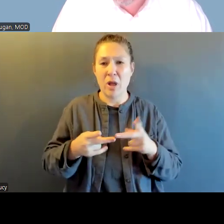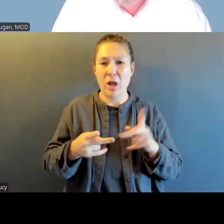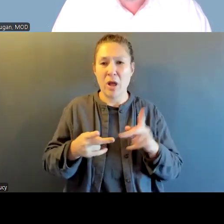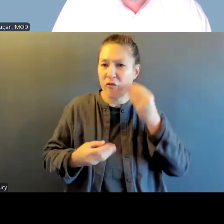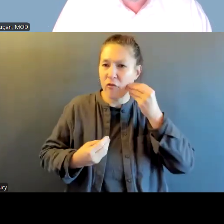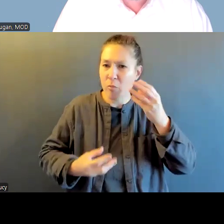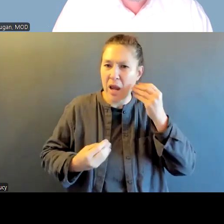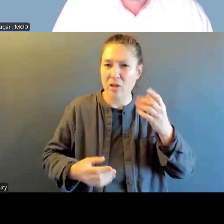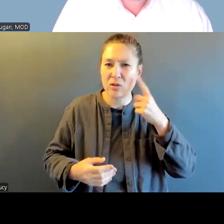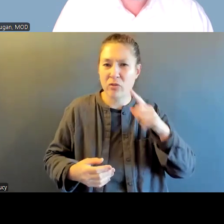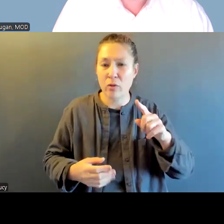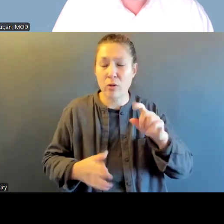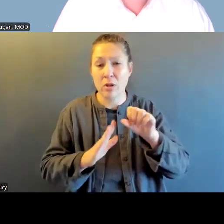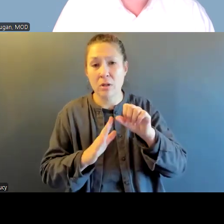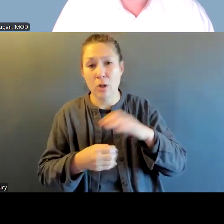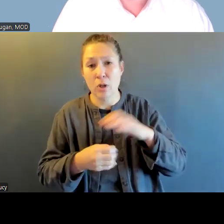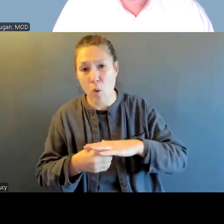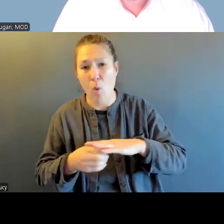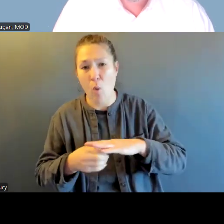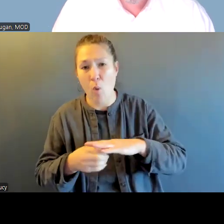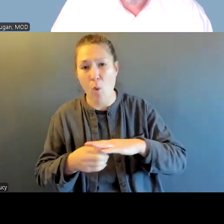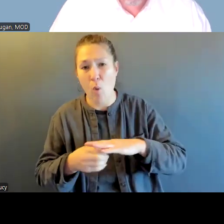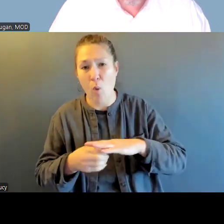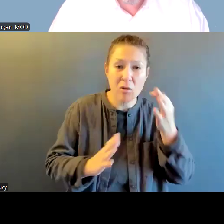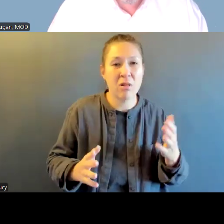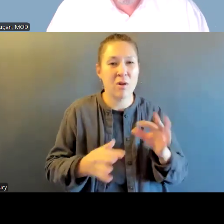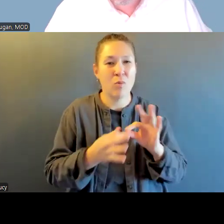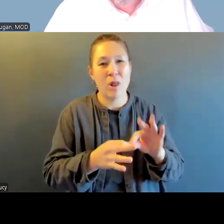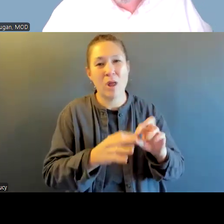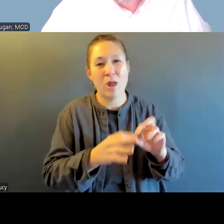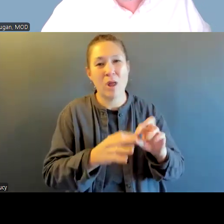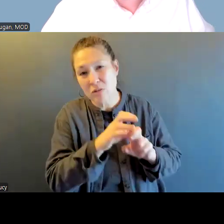like healthcare, housing, transportation, and much more.